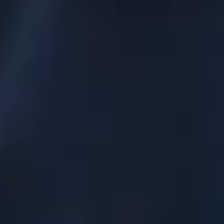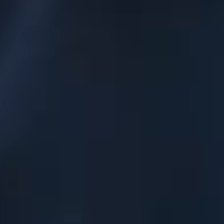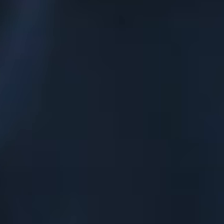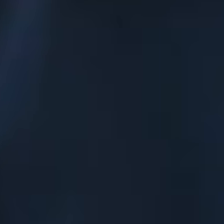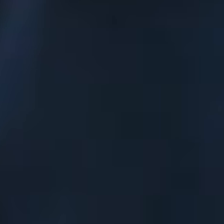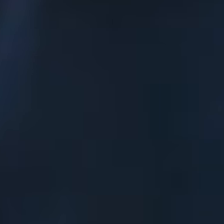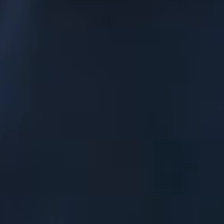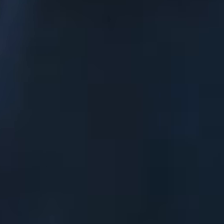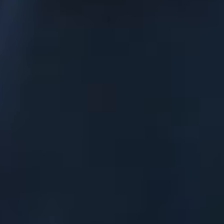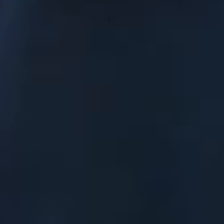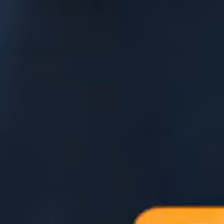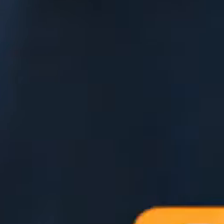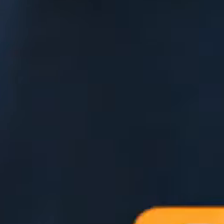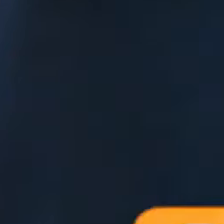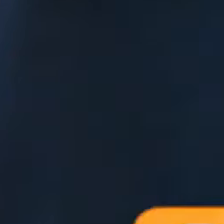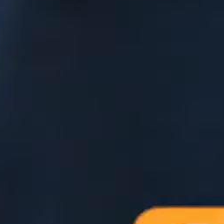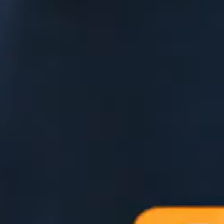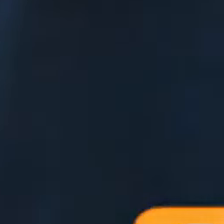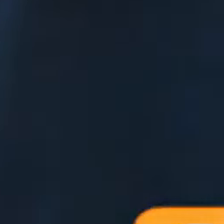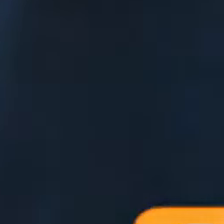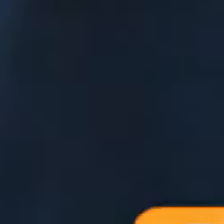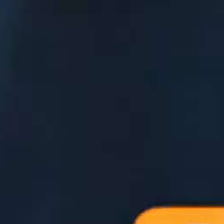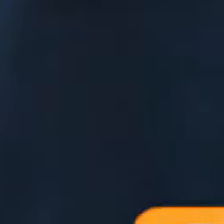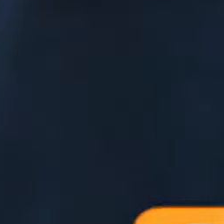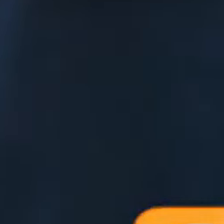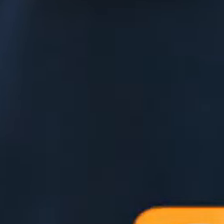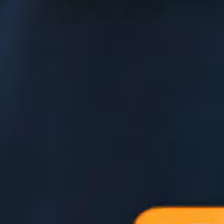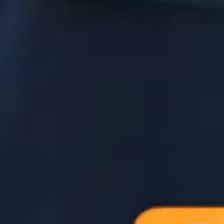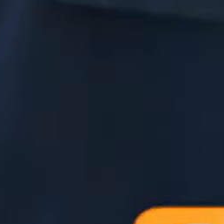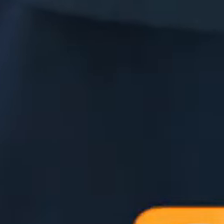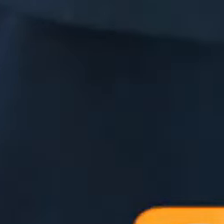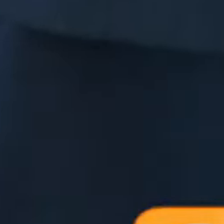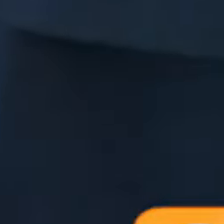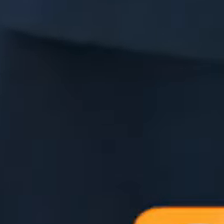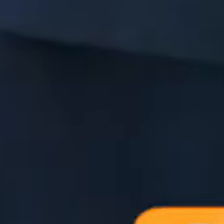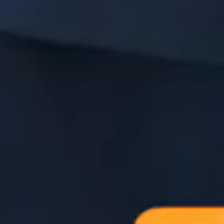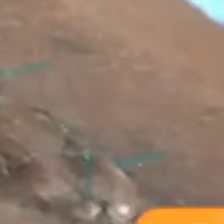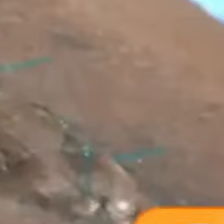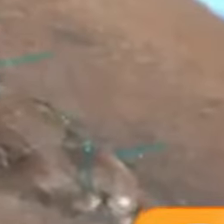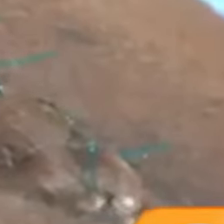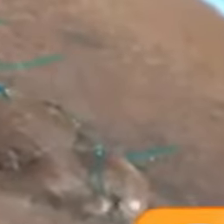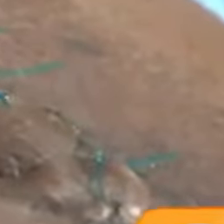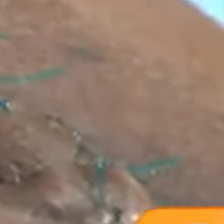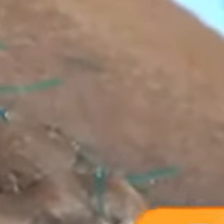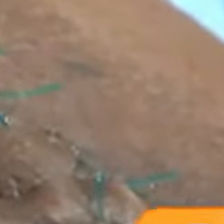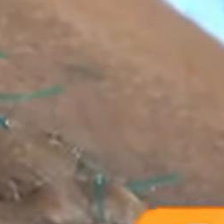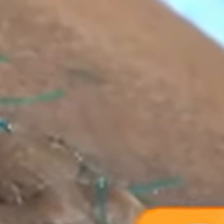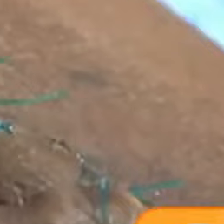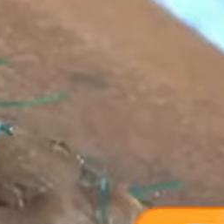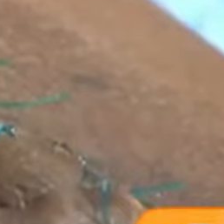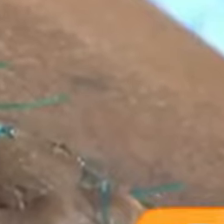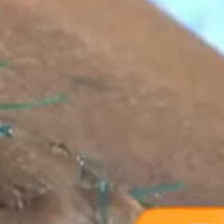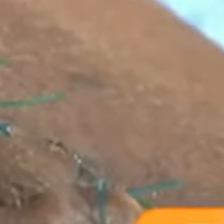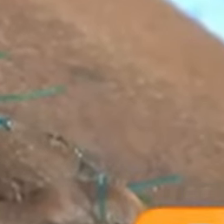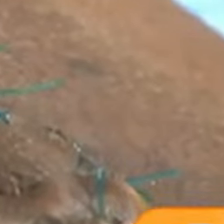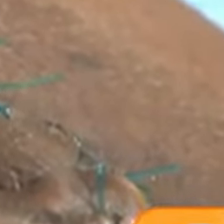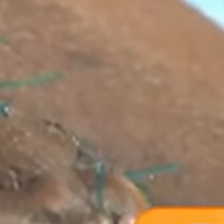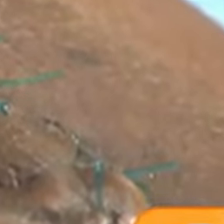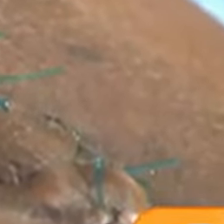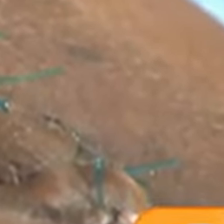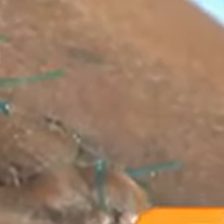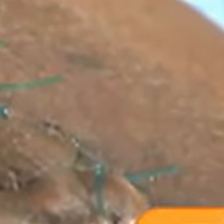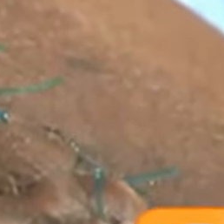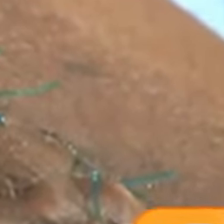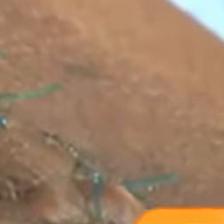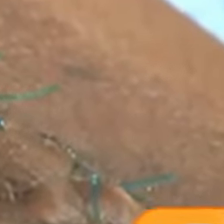were posted. The doctors say the bullet had lodged in his body as it had no exit wound. During